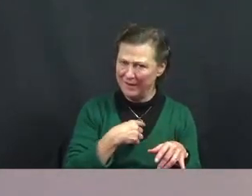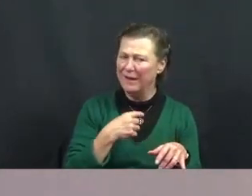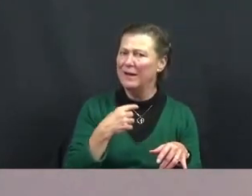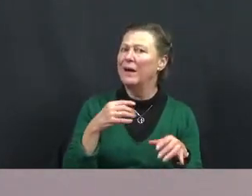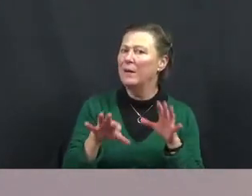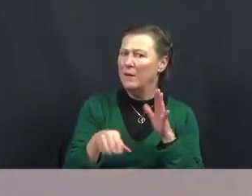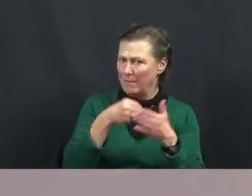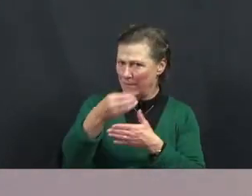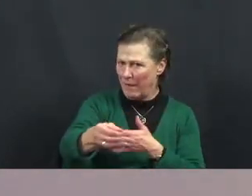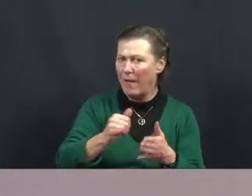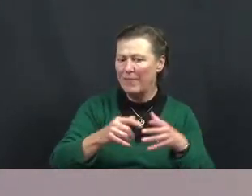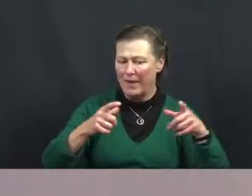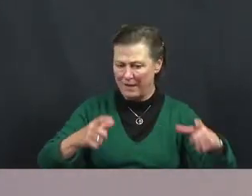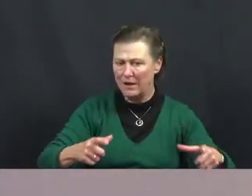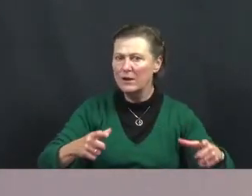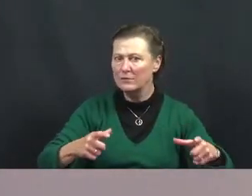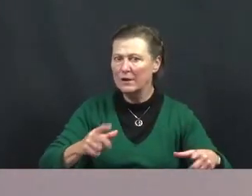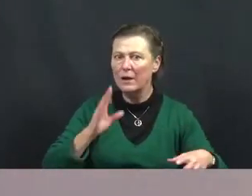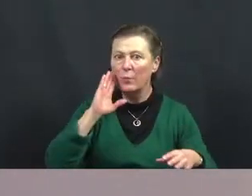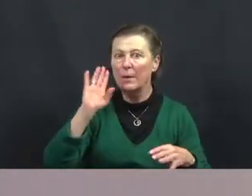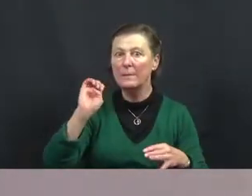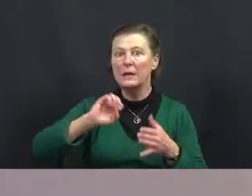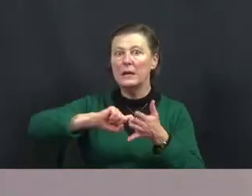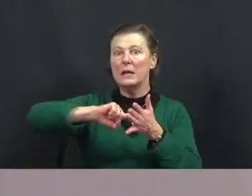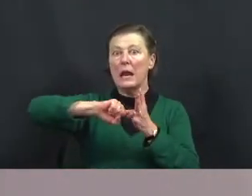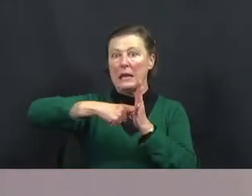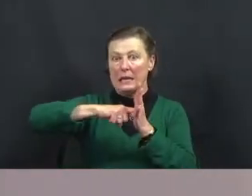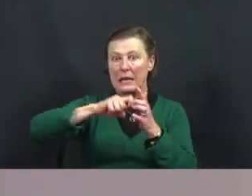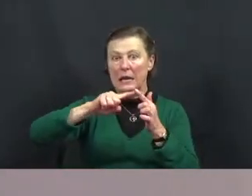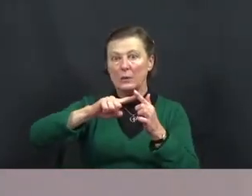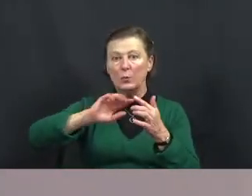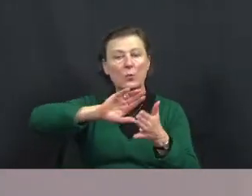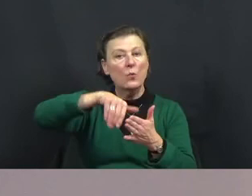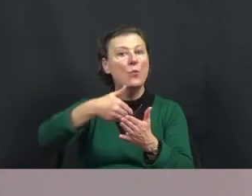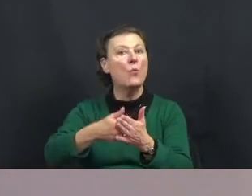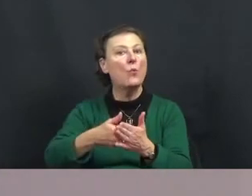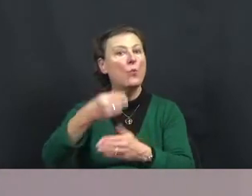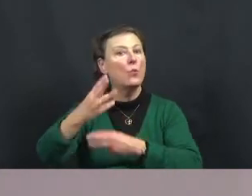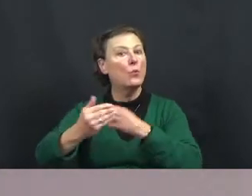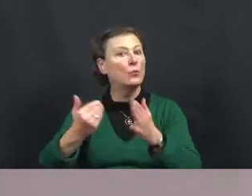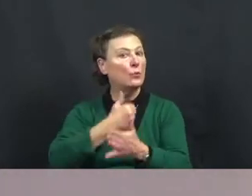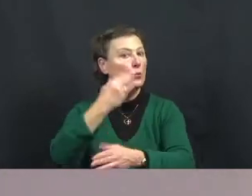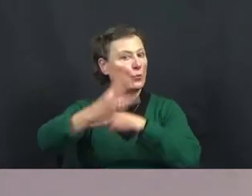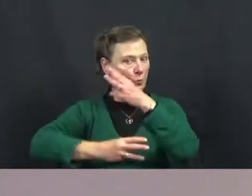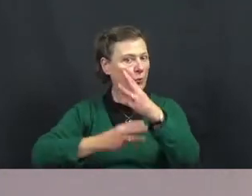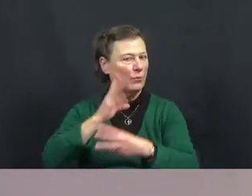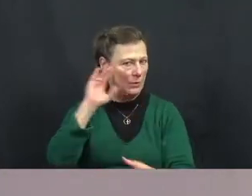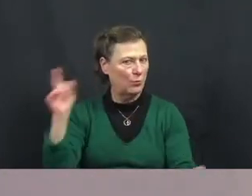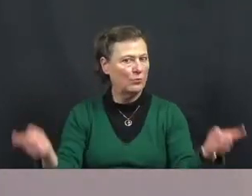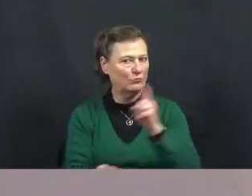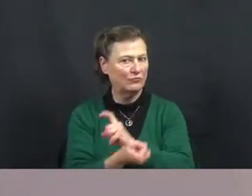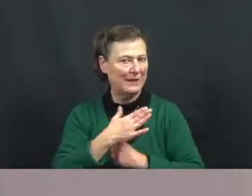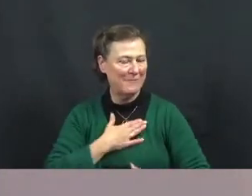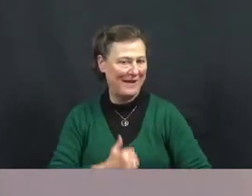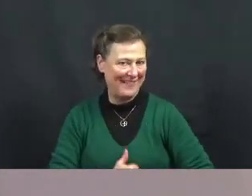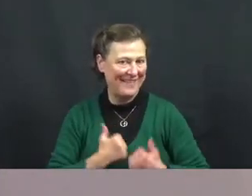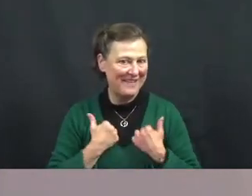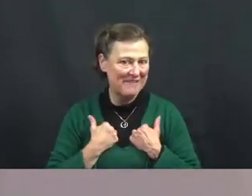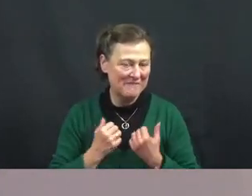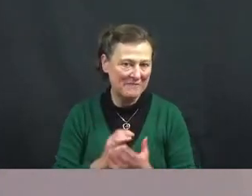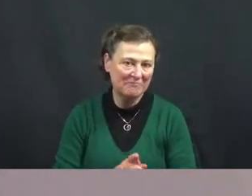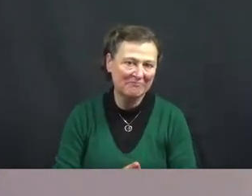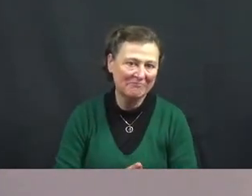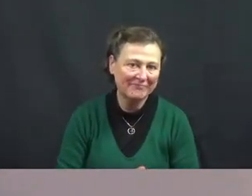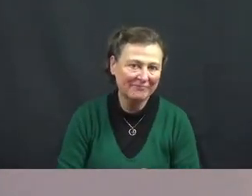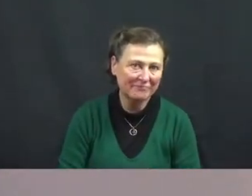that LP that it would be the key to a whole new world that would change my life.